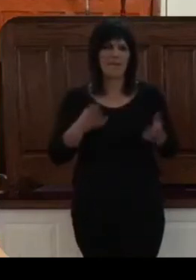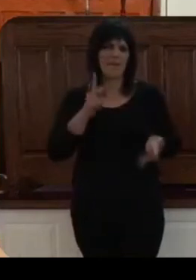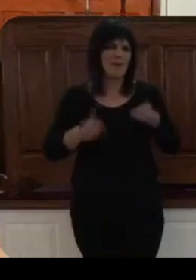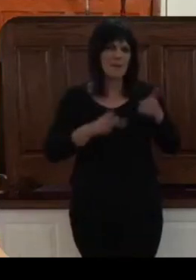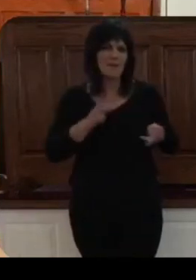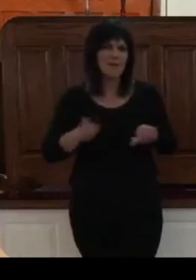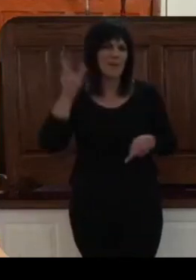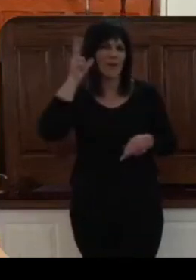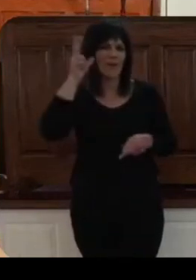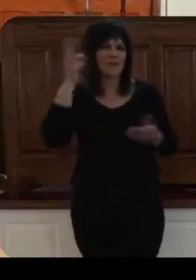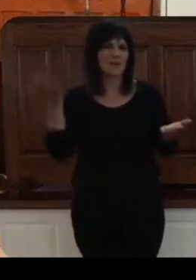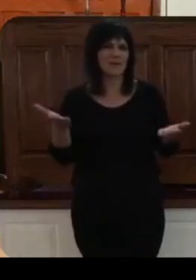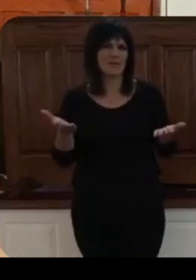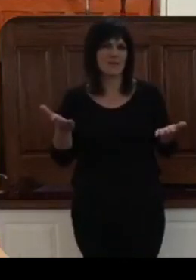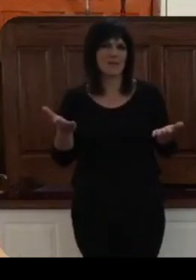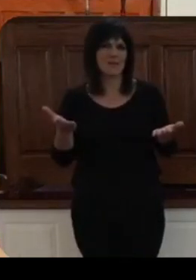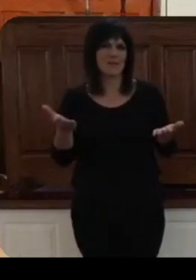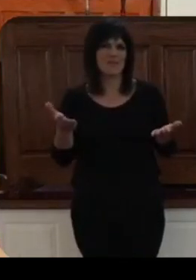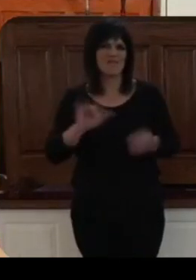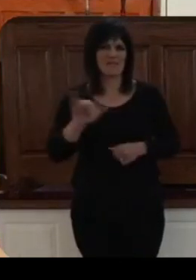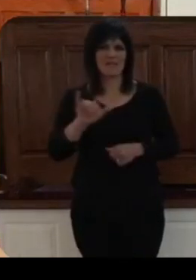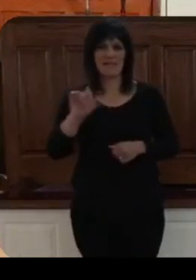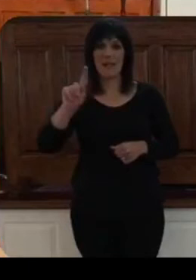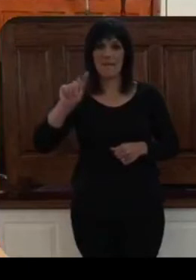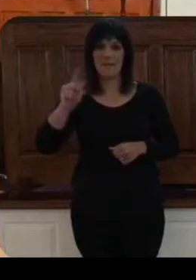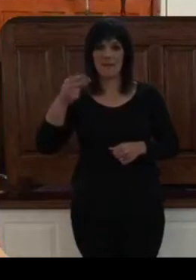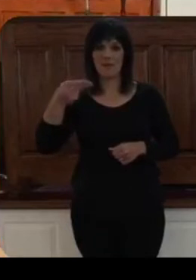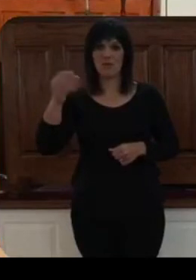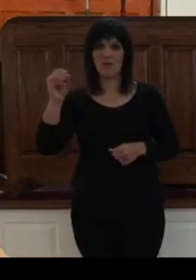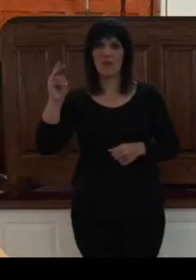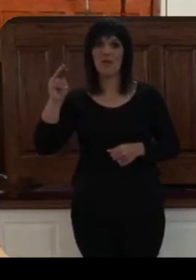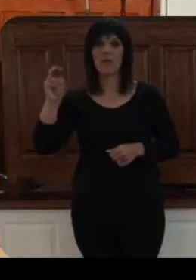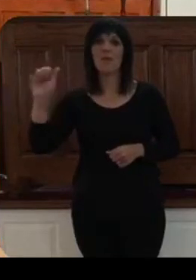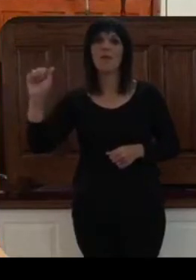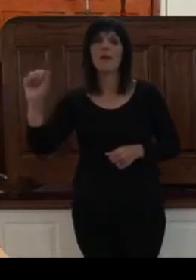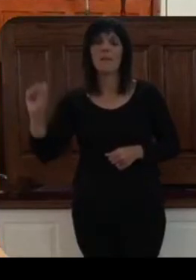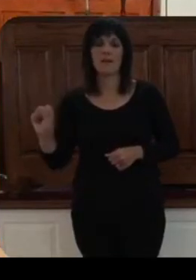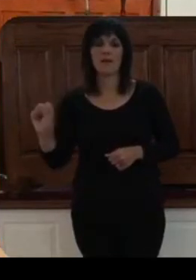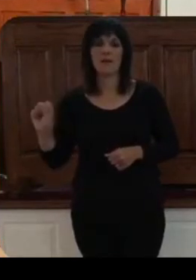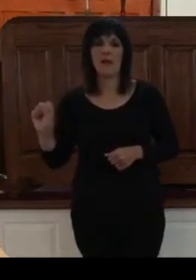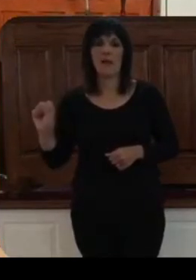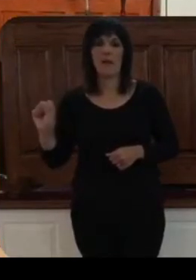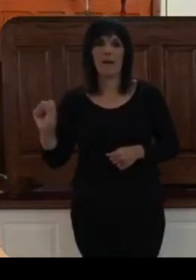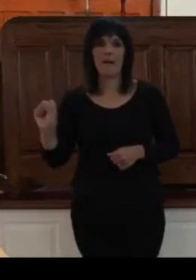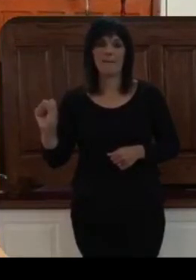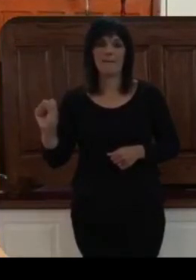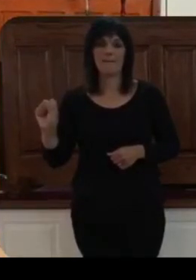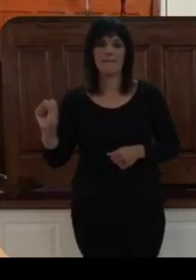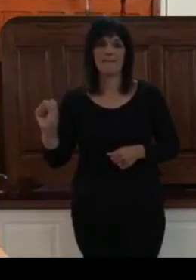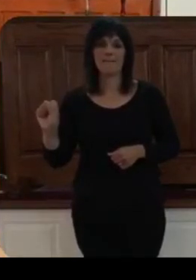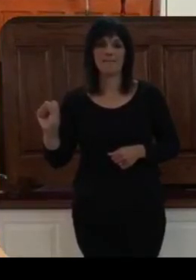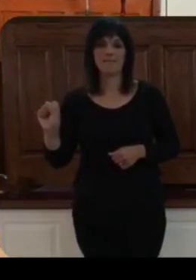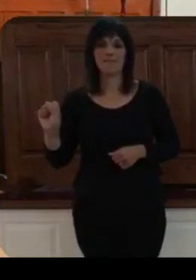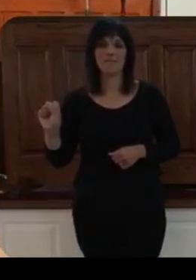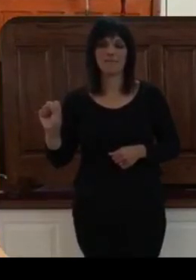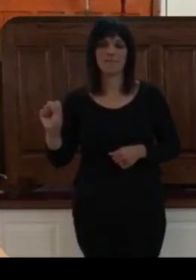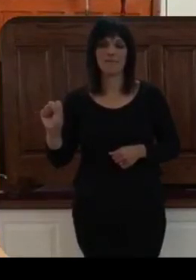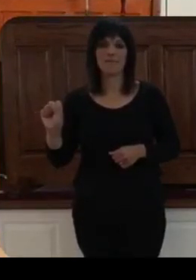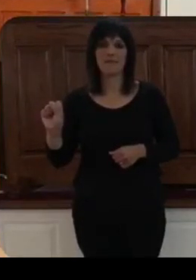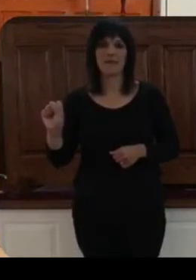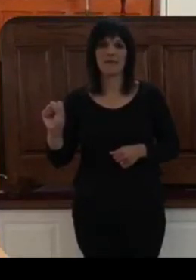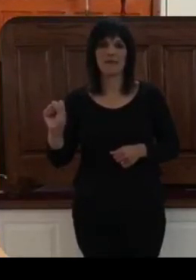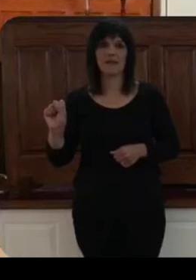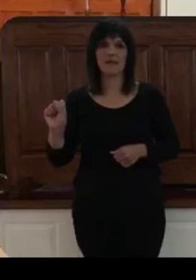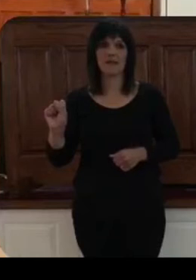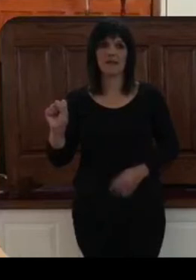here, that are like Thomas. We give Thomas a bad rap because we call him Doubting Thomas, when honestly, he should get a